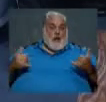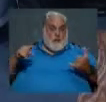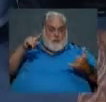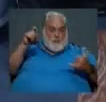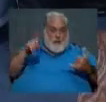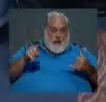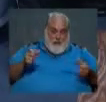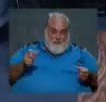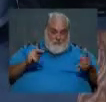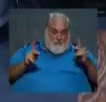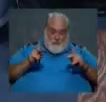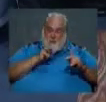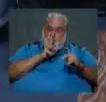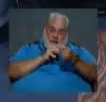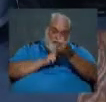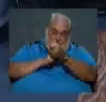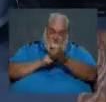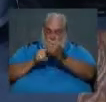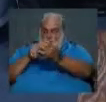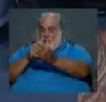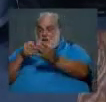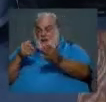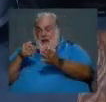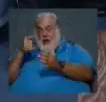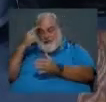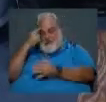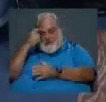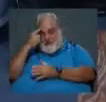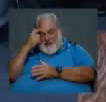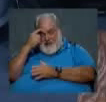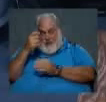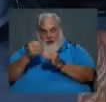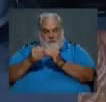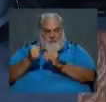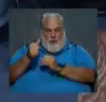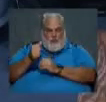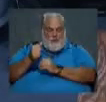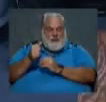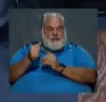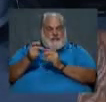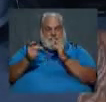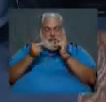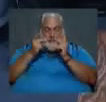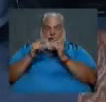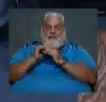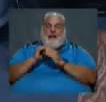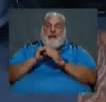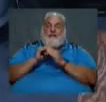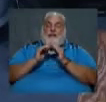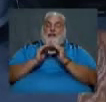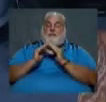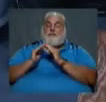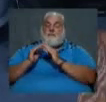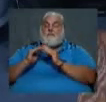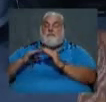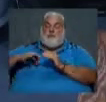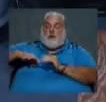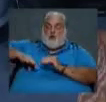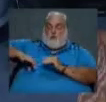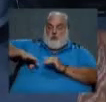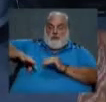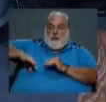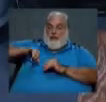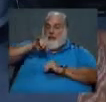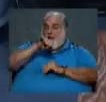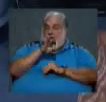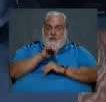are here on this case, but I assume most of you, we see this as a benefit to the community of Little Rock. If it's not